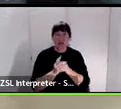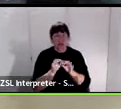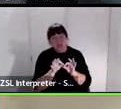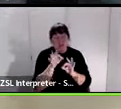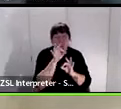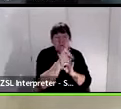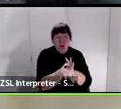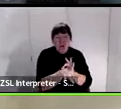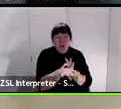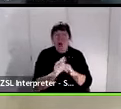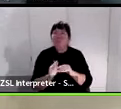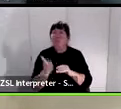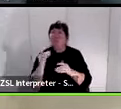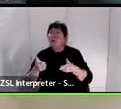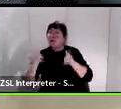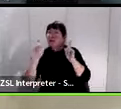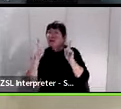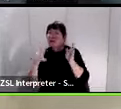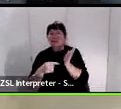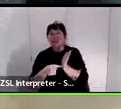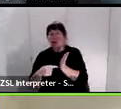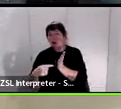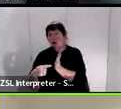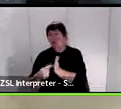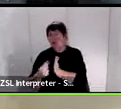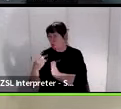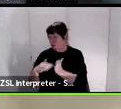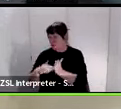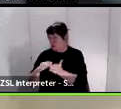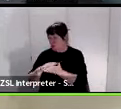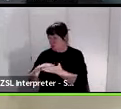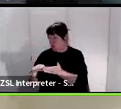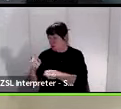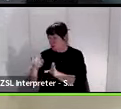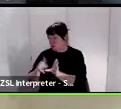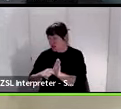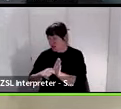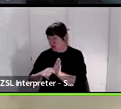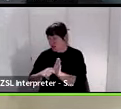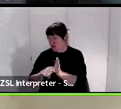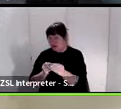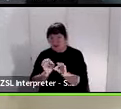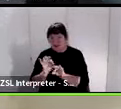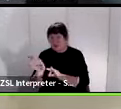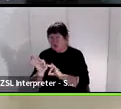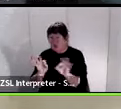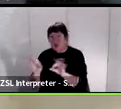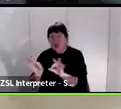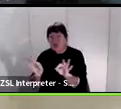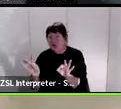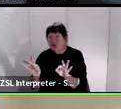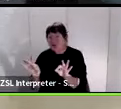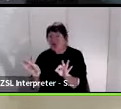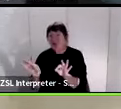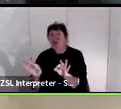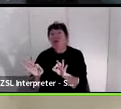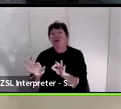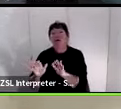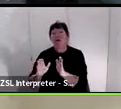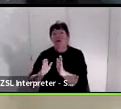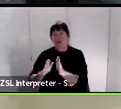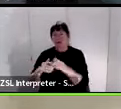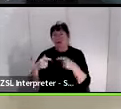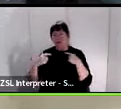Turia was the minister, there was like $1 million a year. That was basically frittered away by people in MSD who used it to